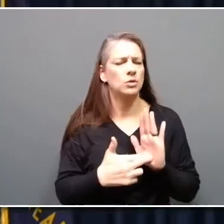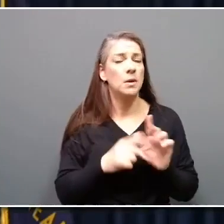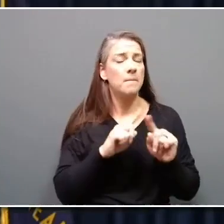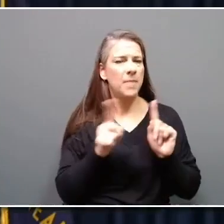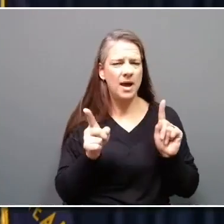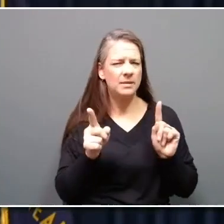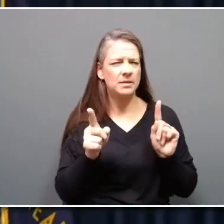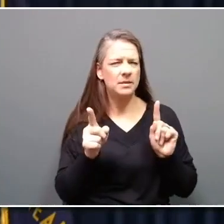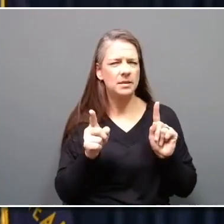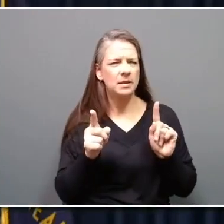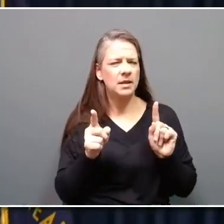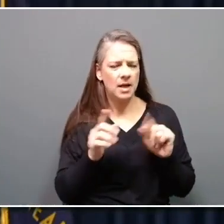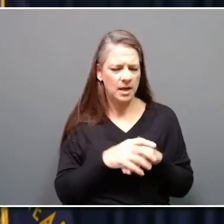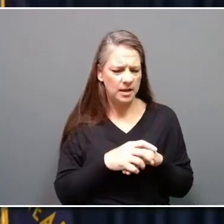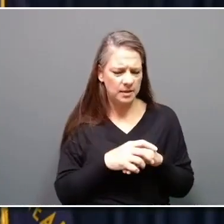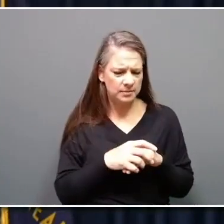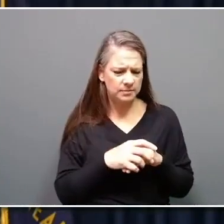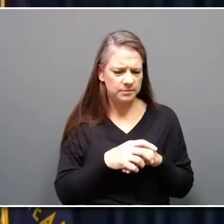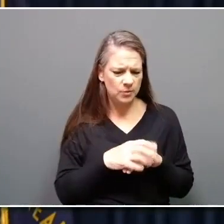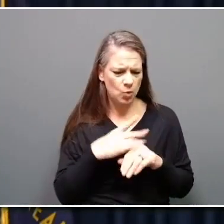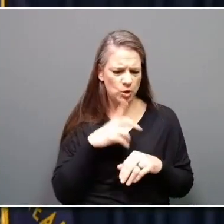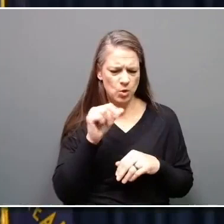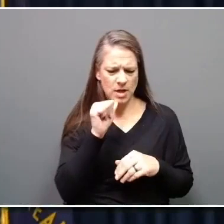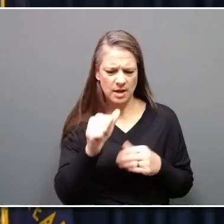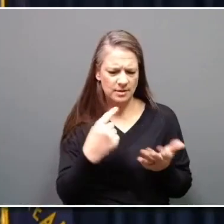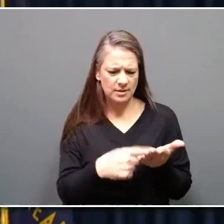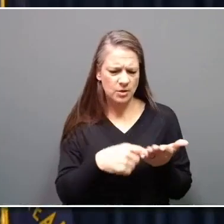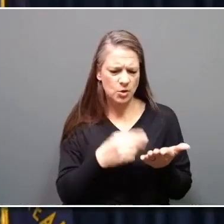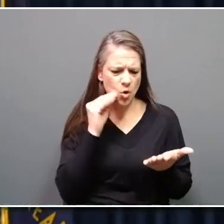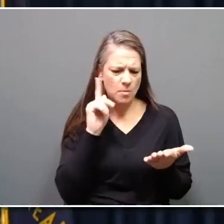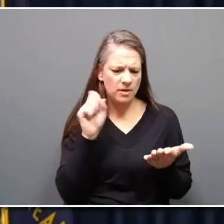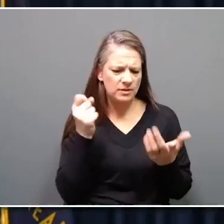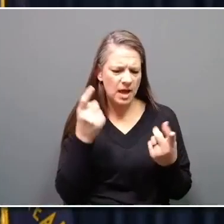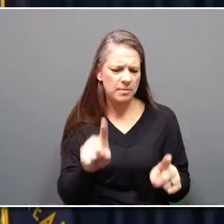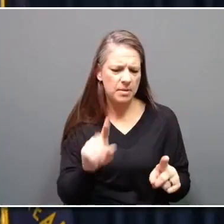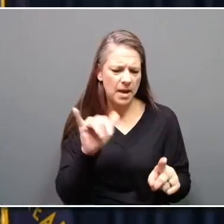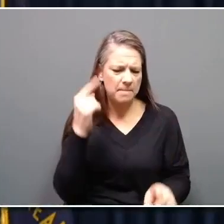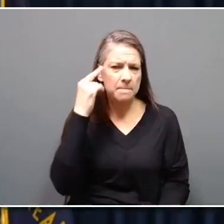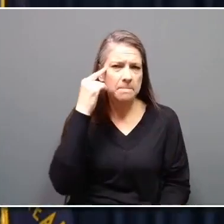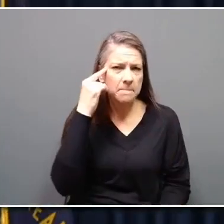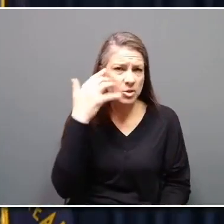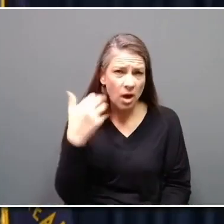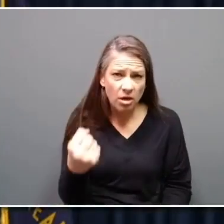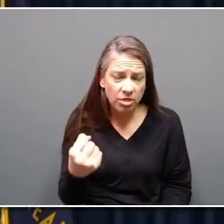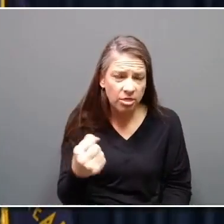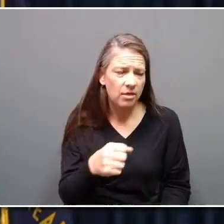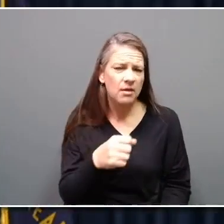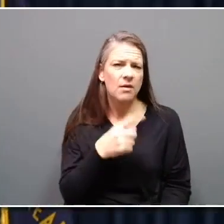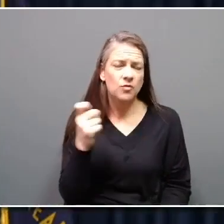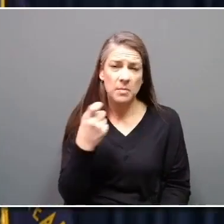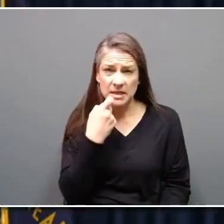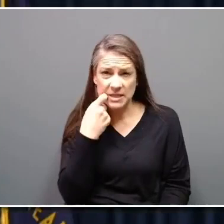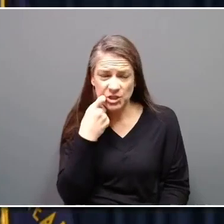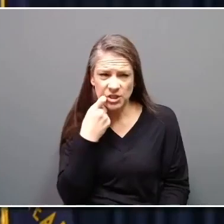parts of homelessness that are brought about by mental health, by addiction, and by others